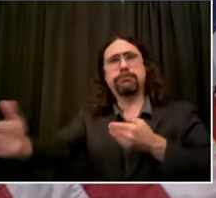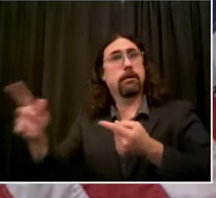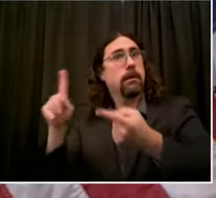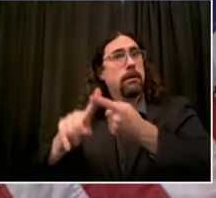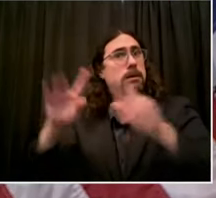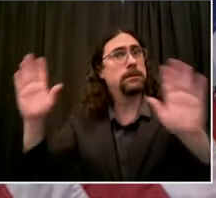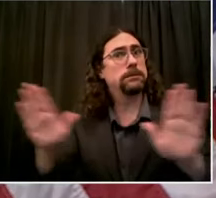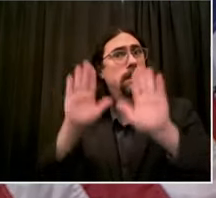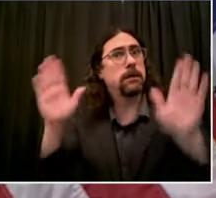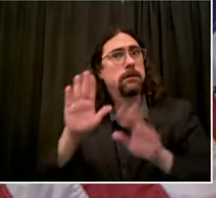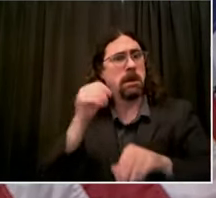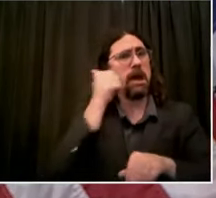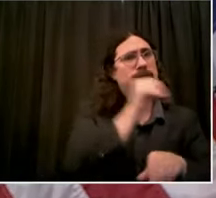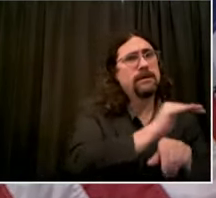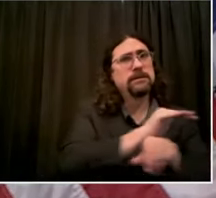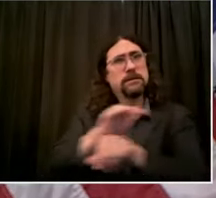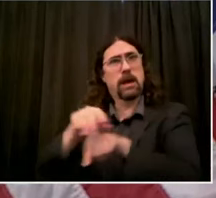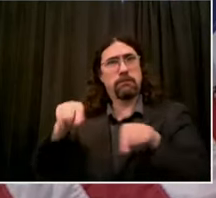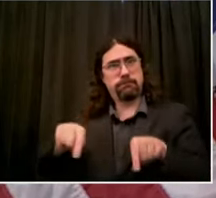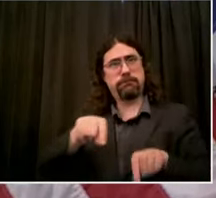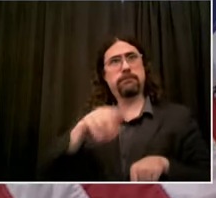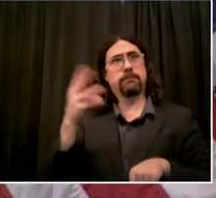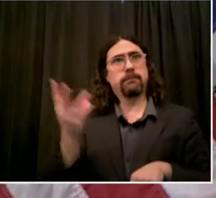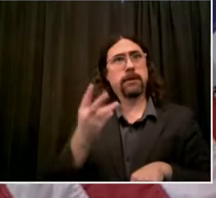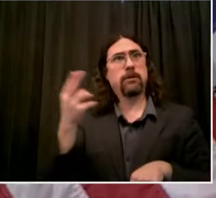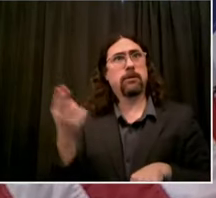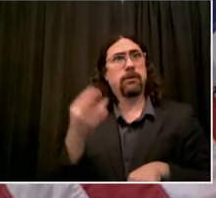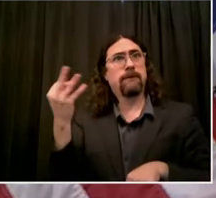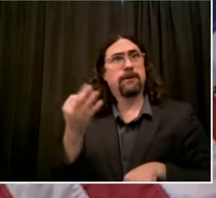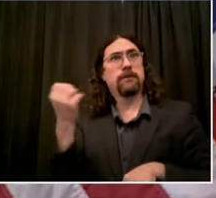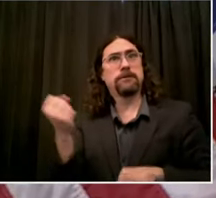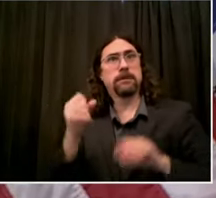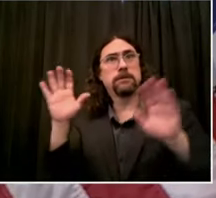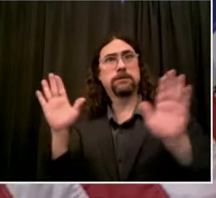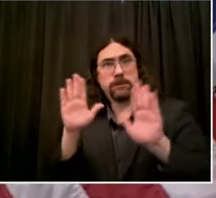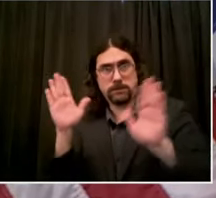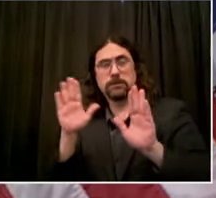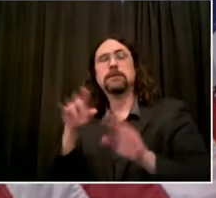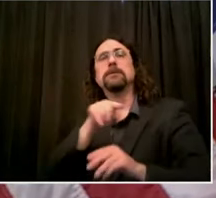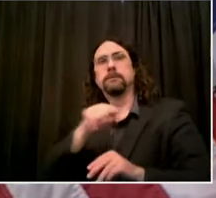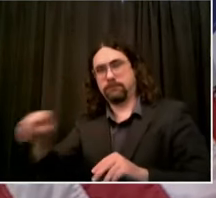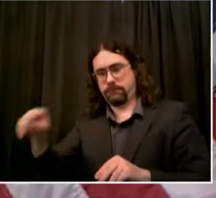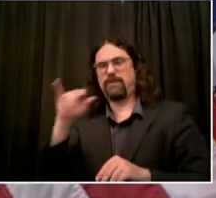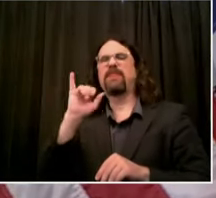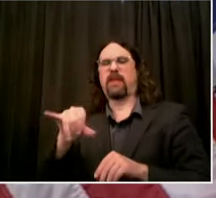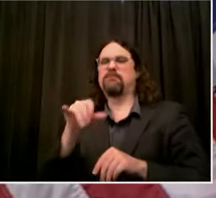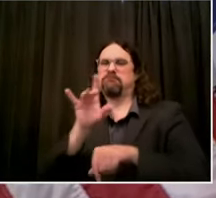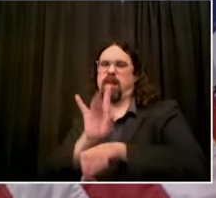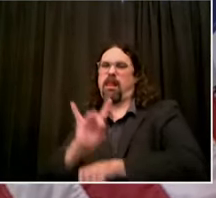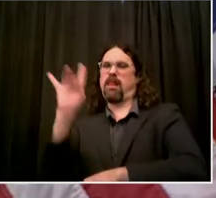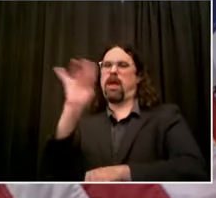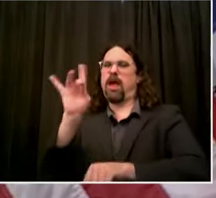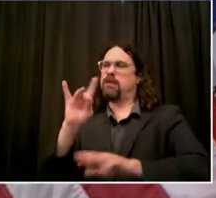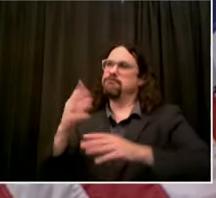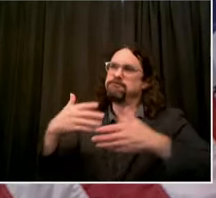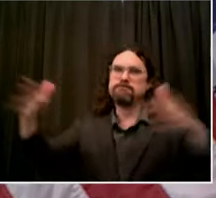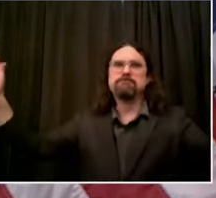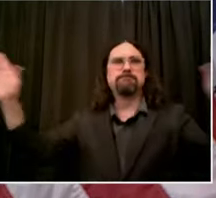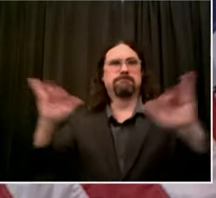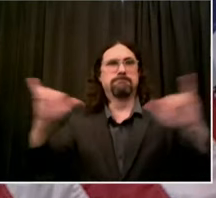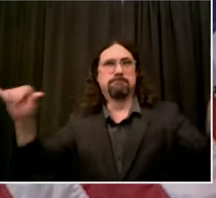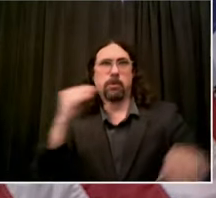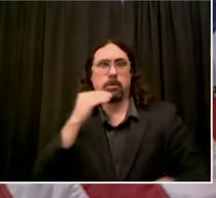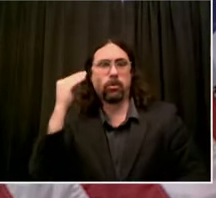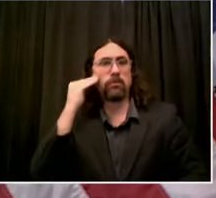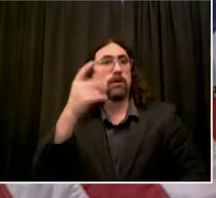starting phase one of our restart. And the additional restrictions we put in place regarding transportation, we're